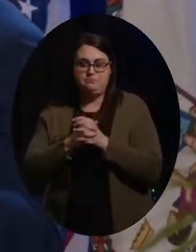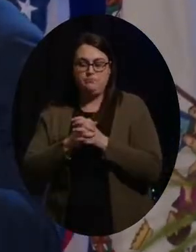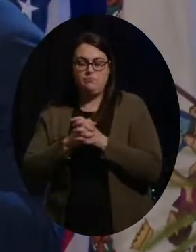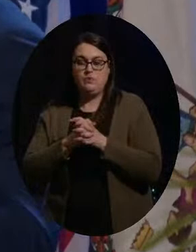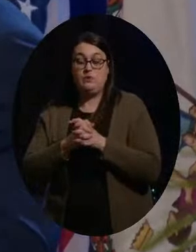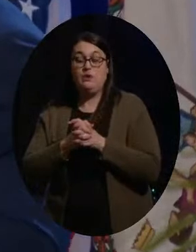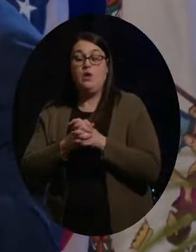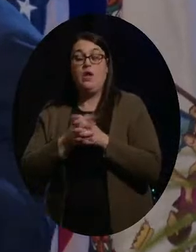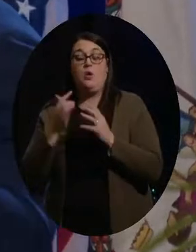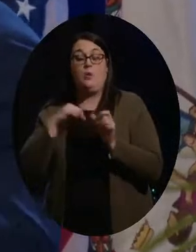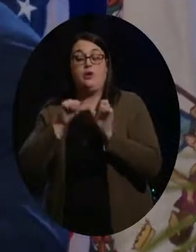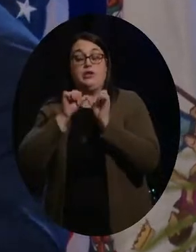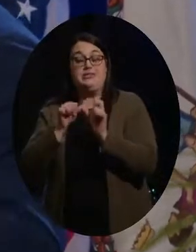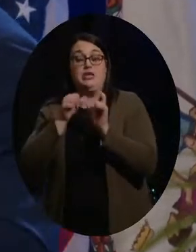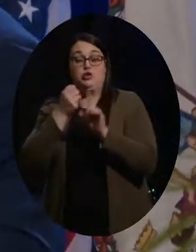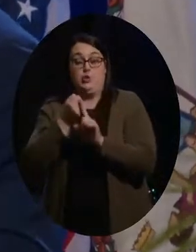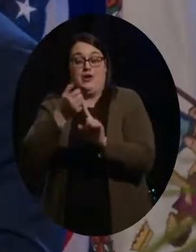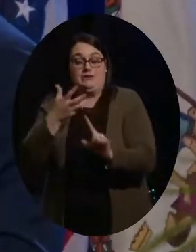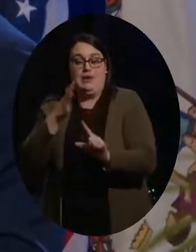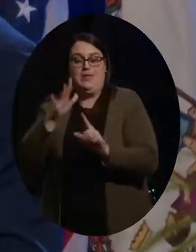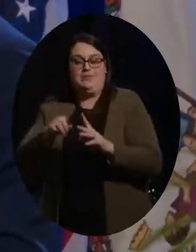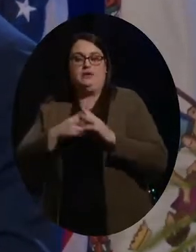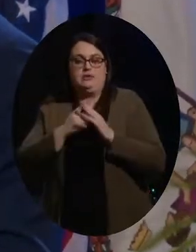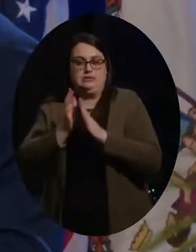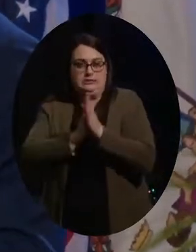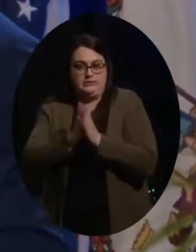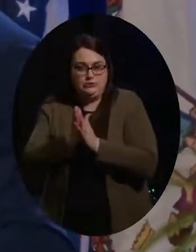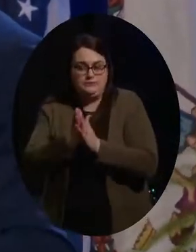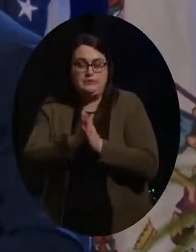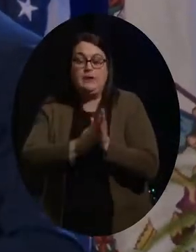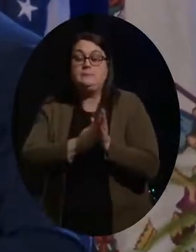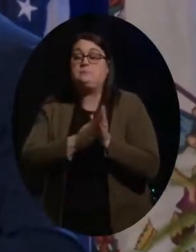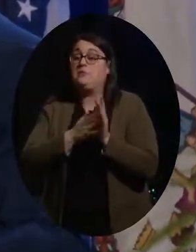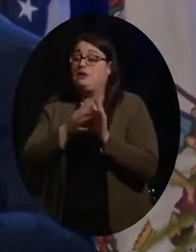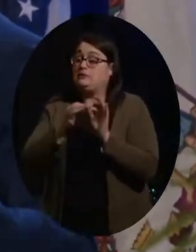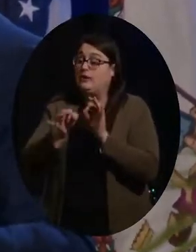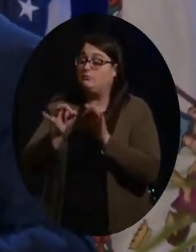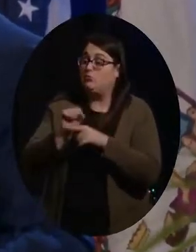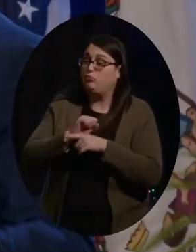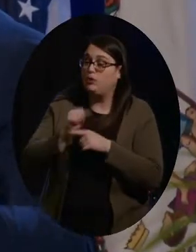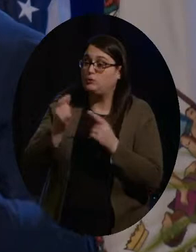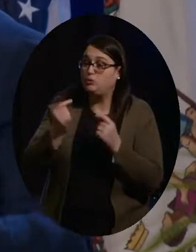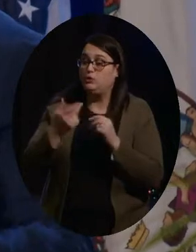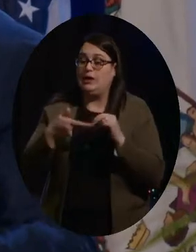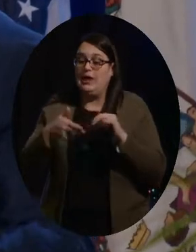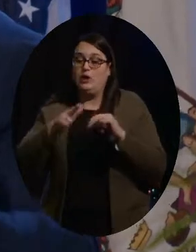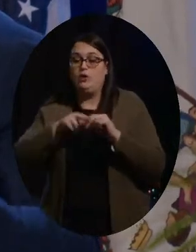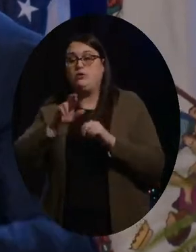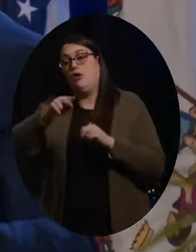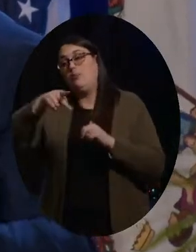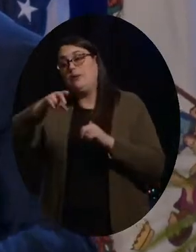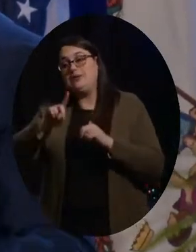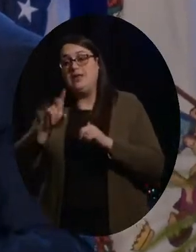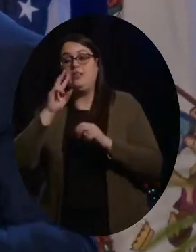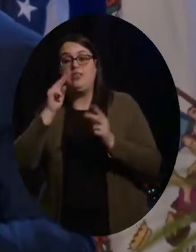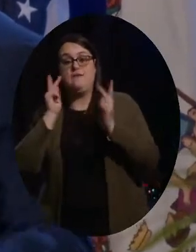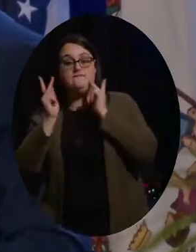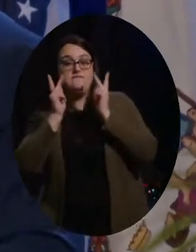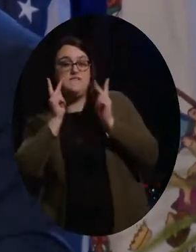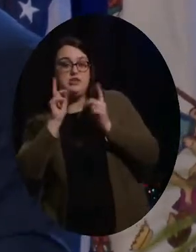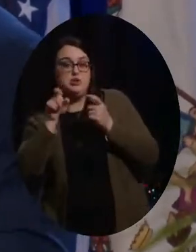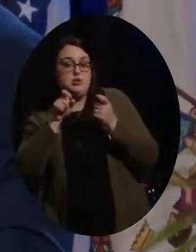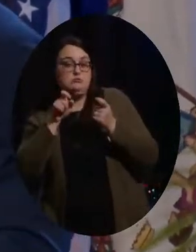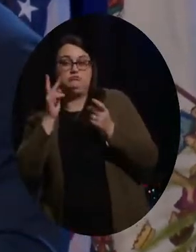And we're continuing to expand this initiative. Simple practices like increasing RPD's visual presence in